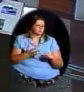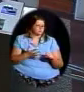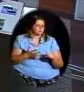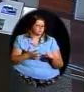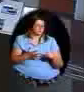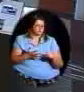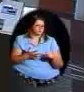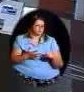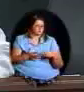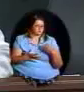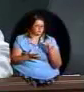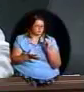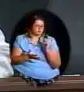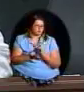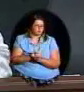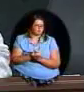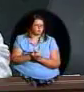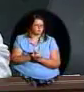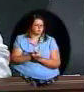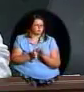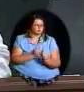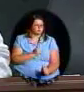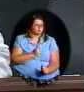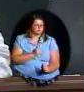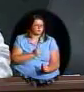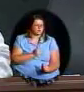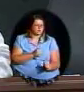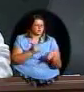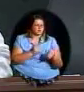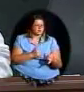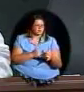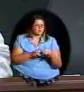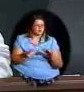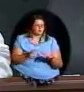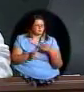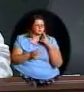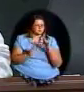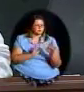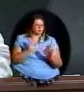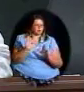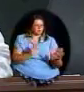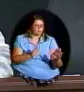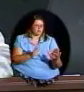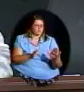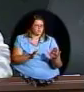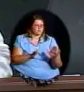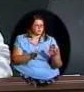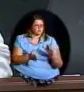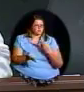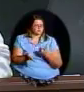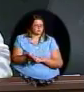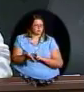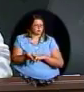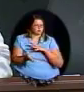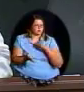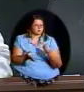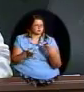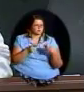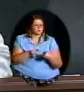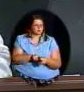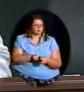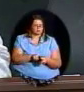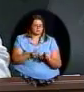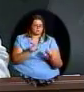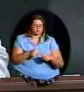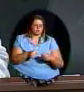The next item on the agenda this evening is action items, bids, contracts, and agreements. Again, the board may approve bids,